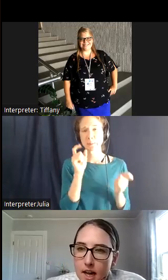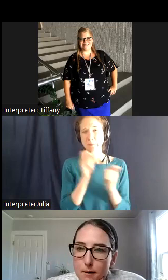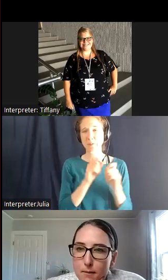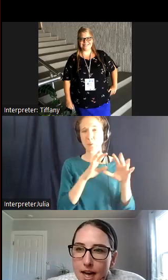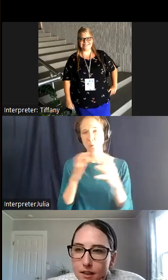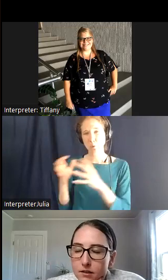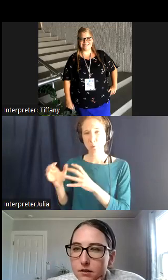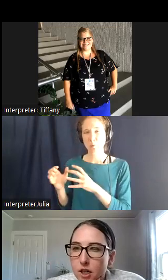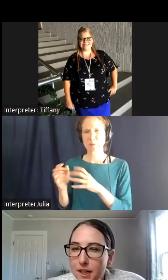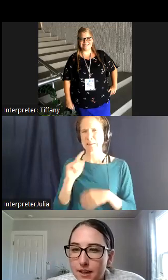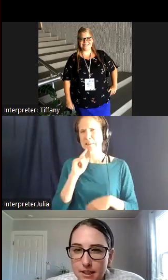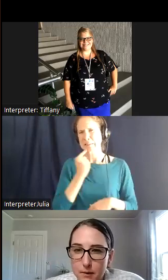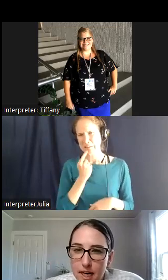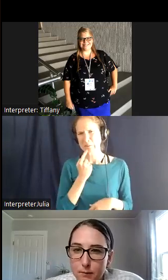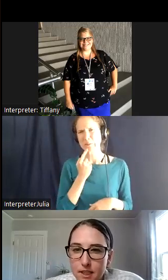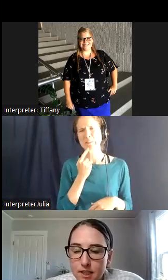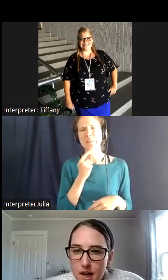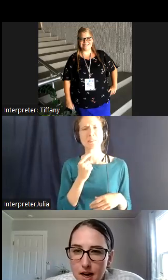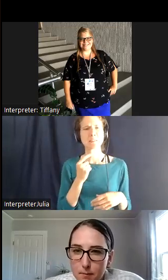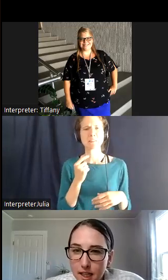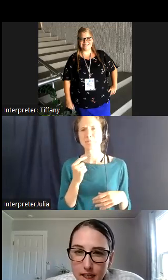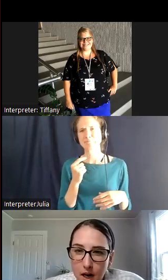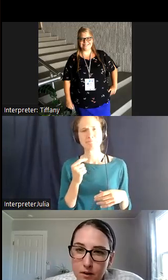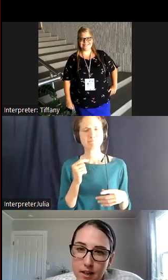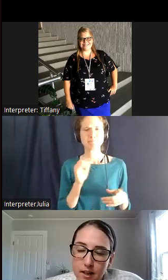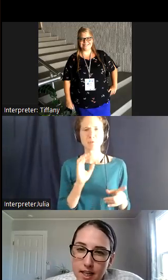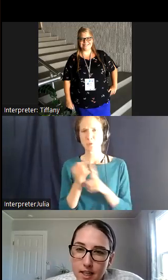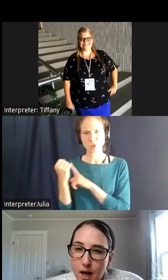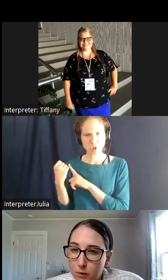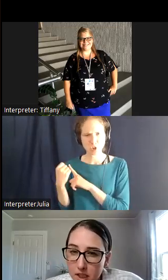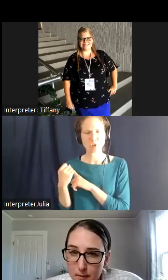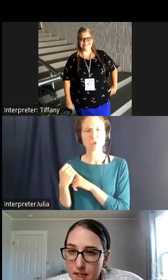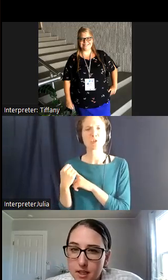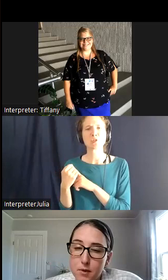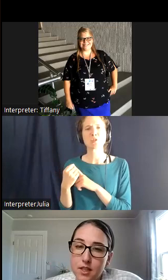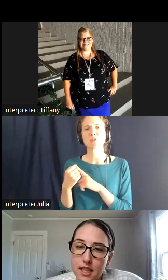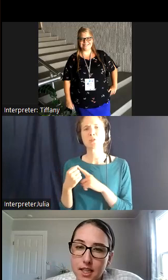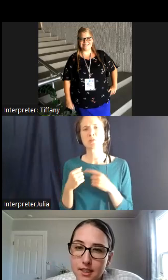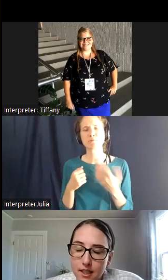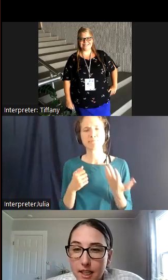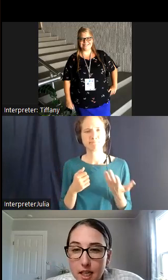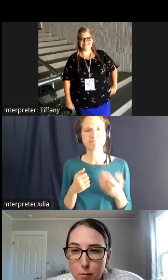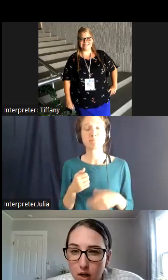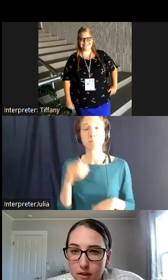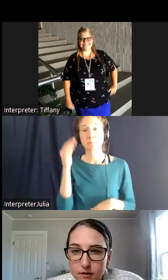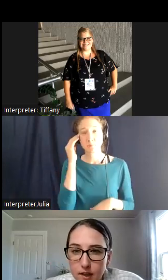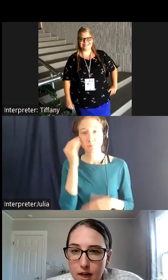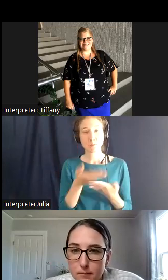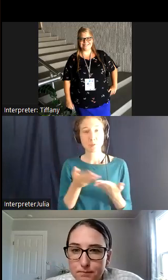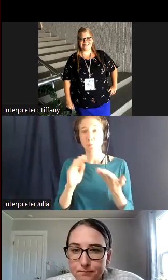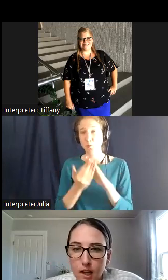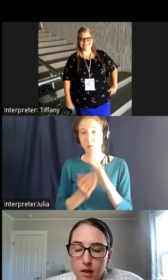individuals, and knowing that sometimes getting out there and outreaching them in the community is a key part